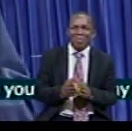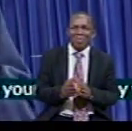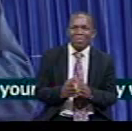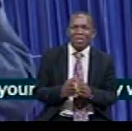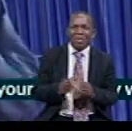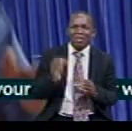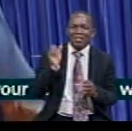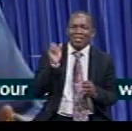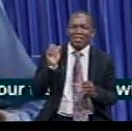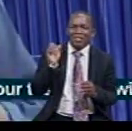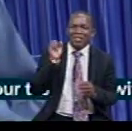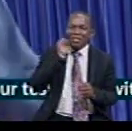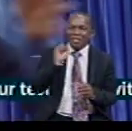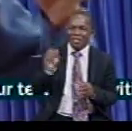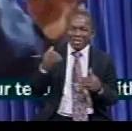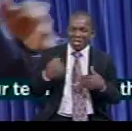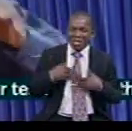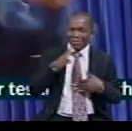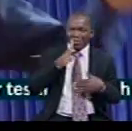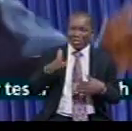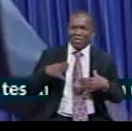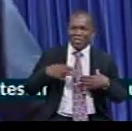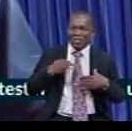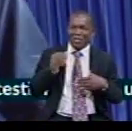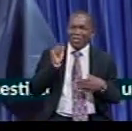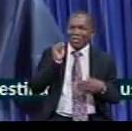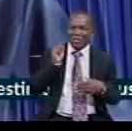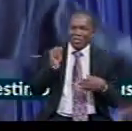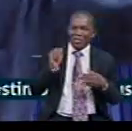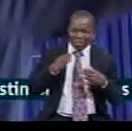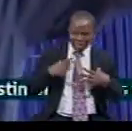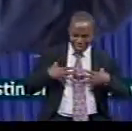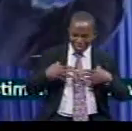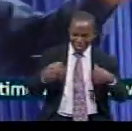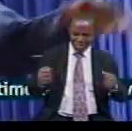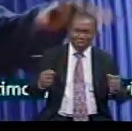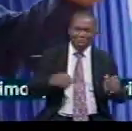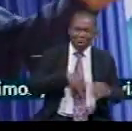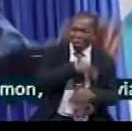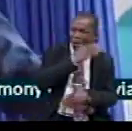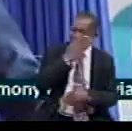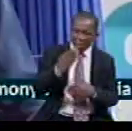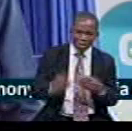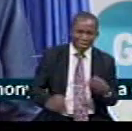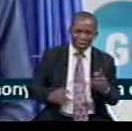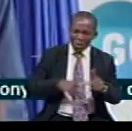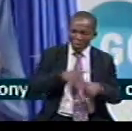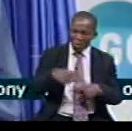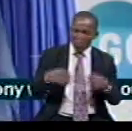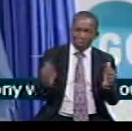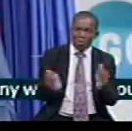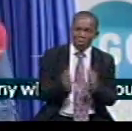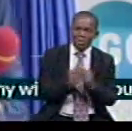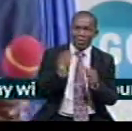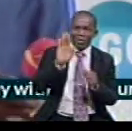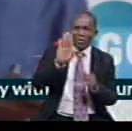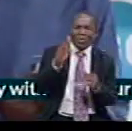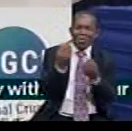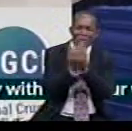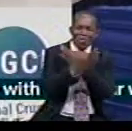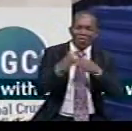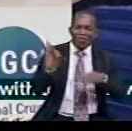has been healed totally and completely. Go with your freedom.